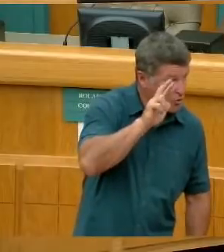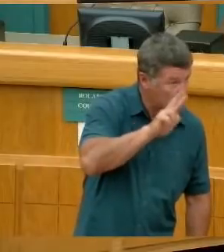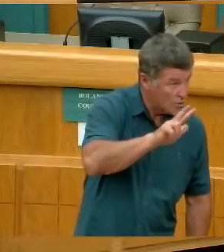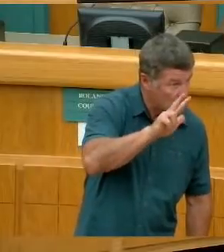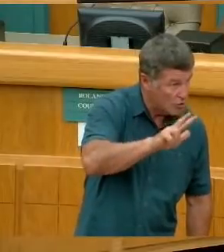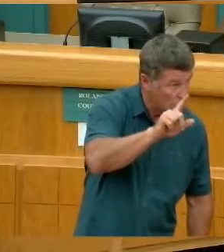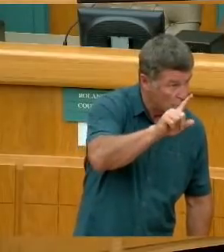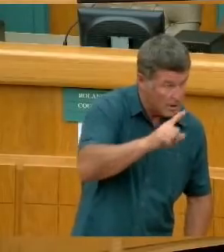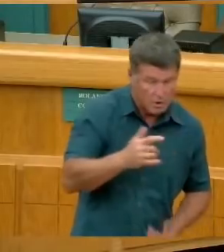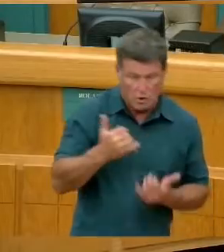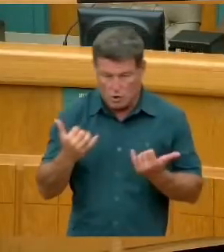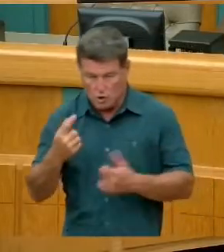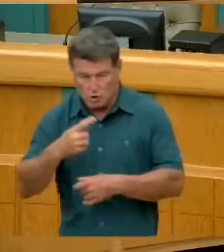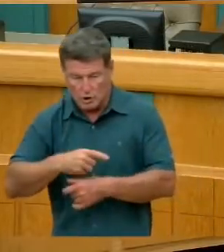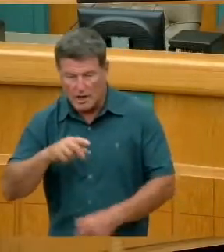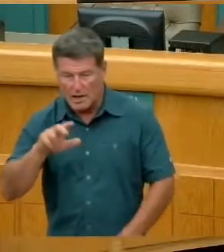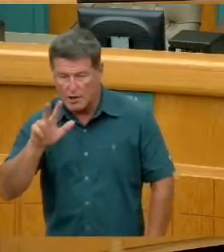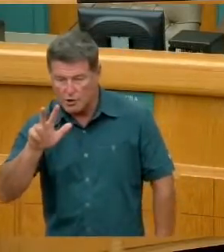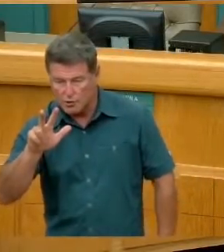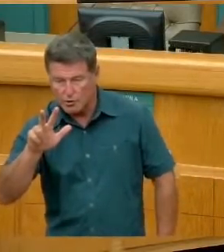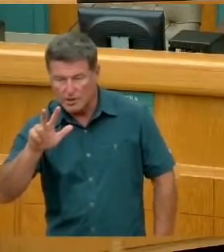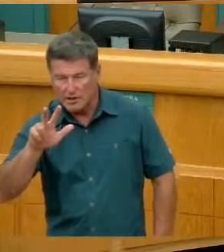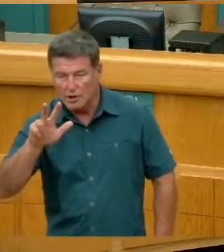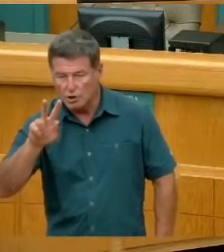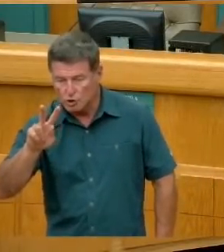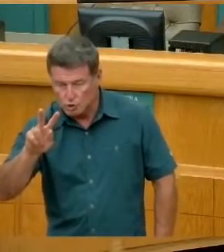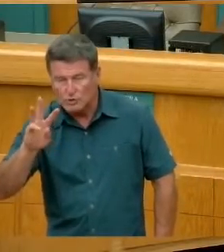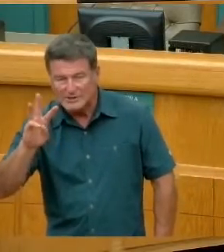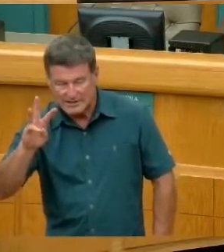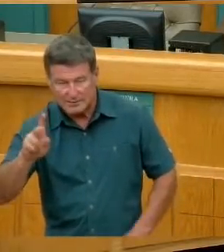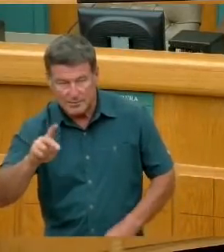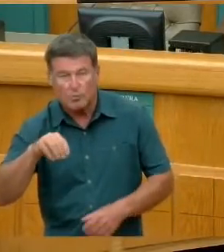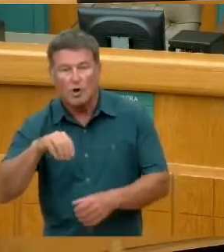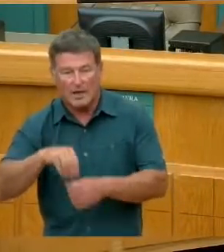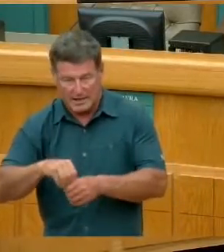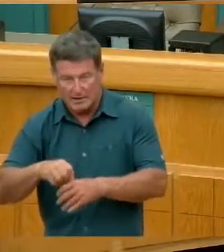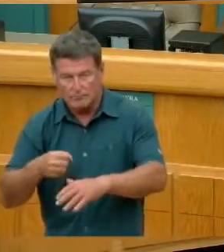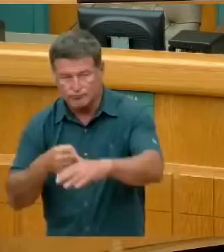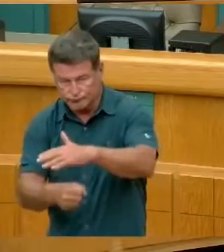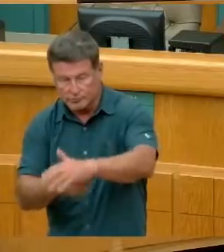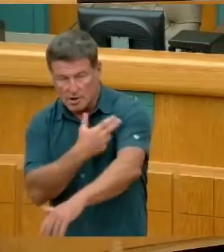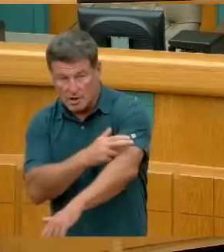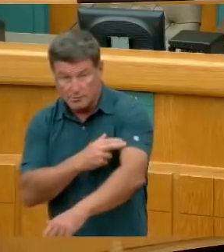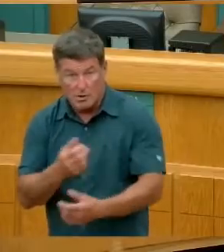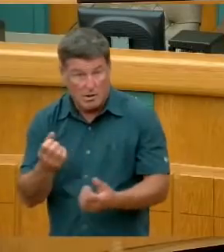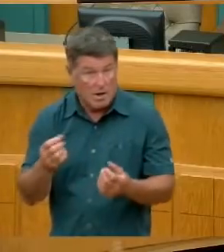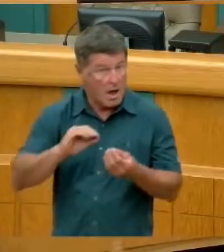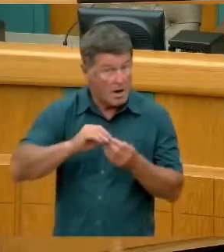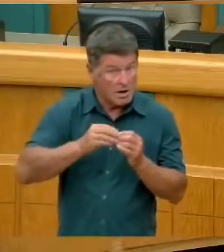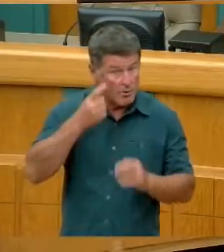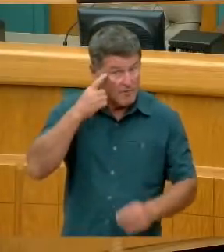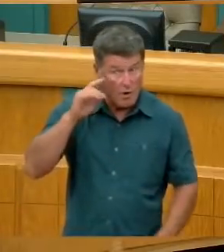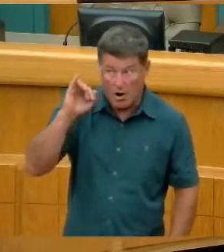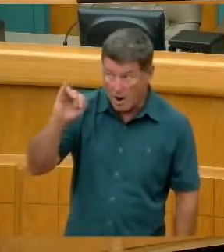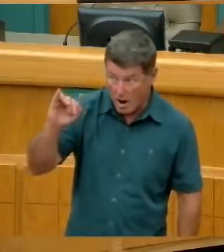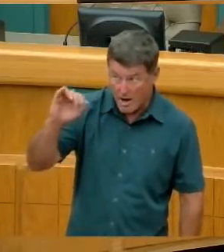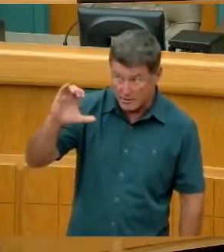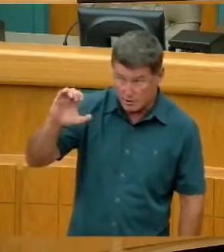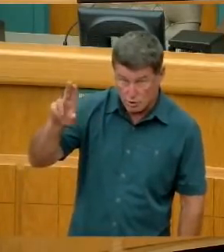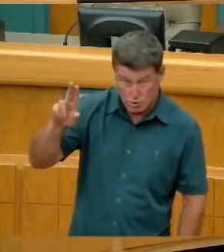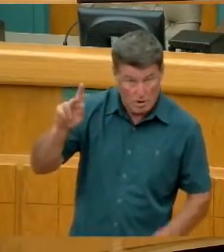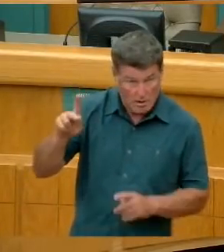there was 331. Today there's 326 persons in the hospital. And then when it comes to